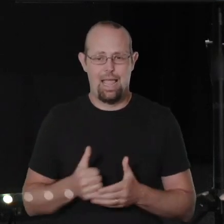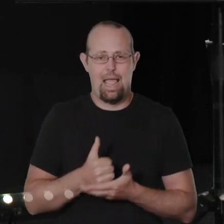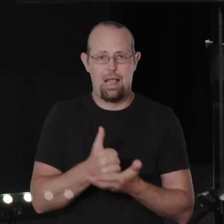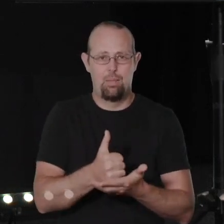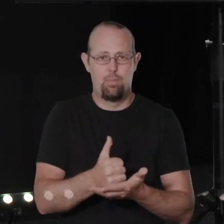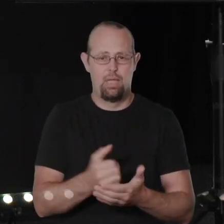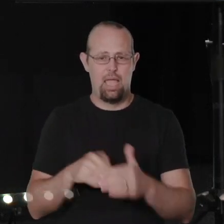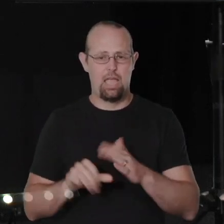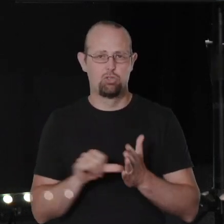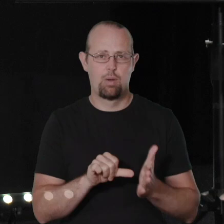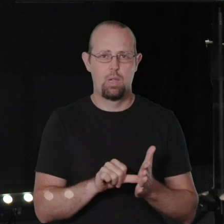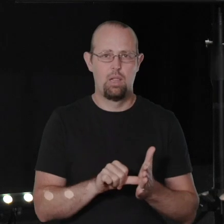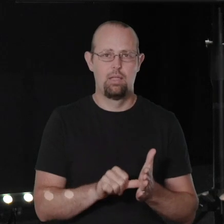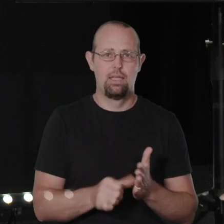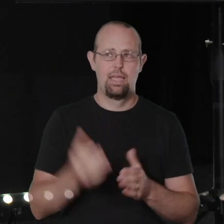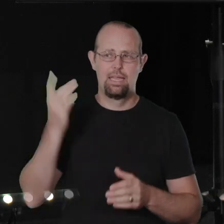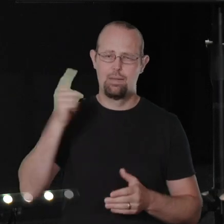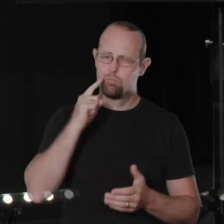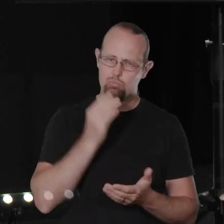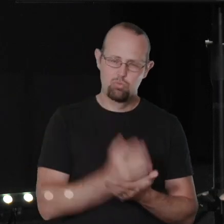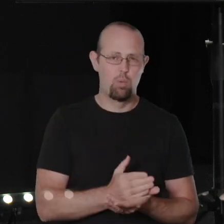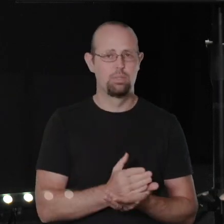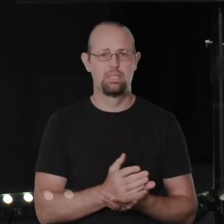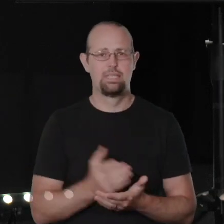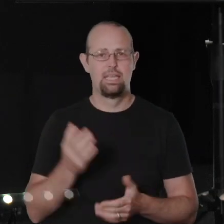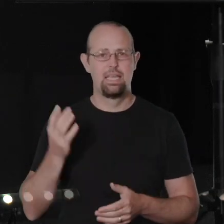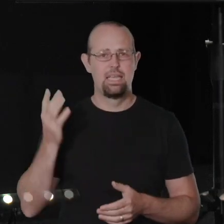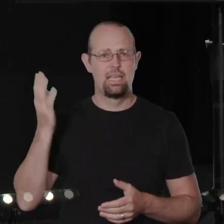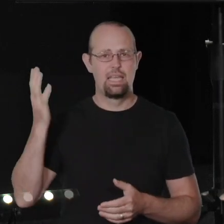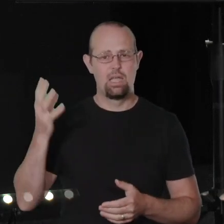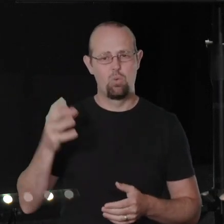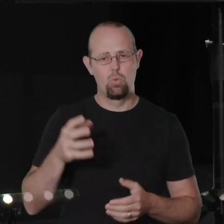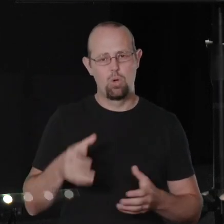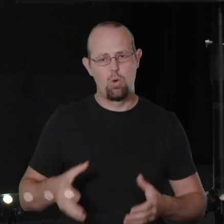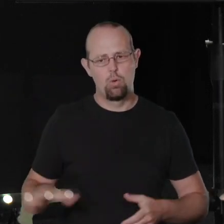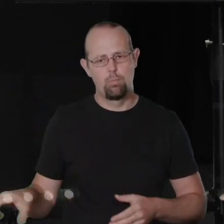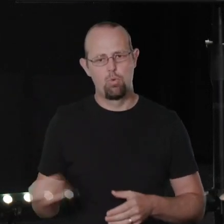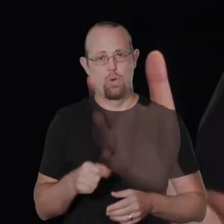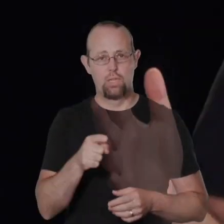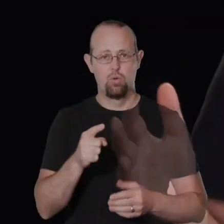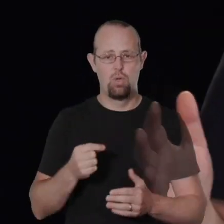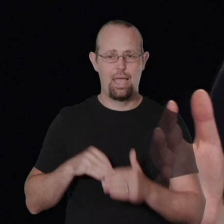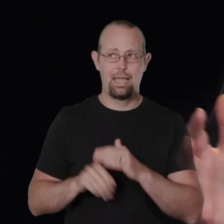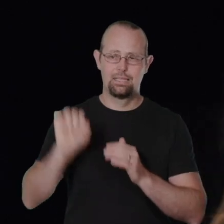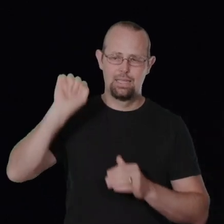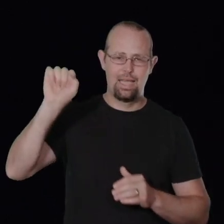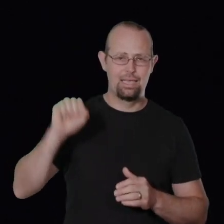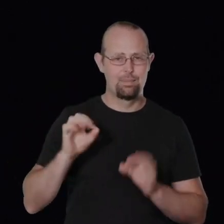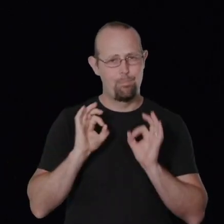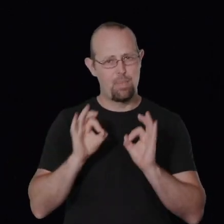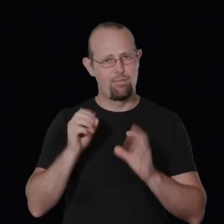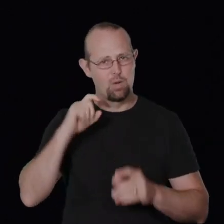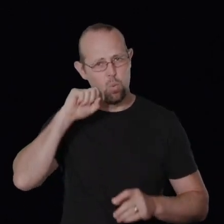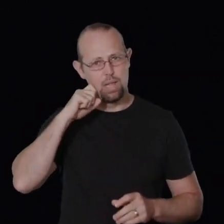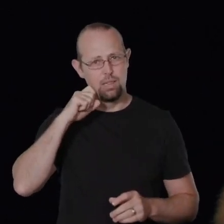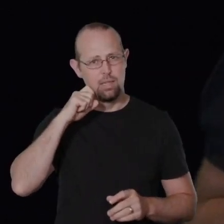that trouble. And he promises you he will bring you out of that trouble into his perfect will. Can you start to